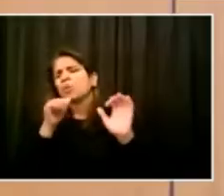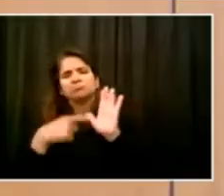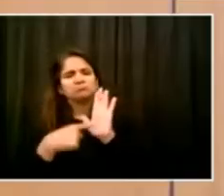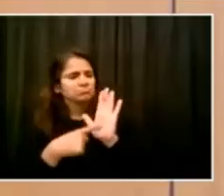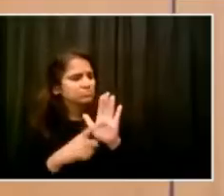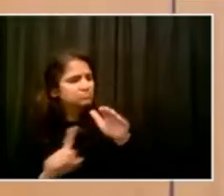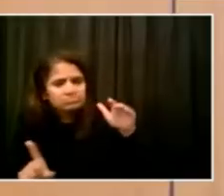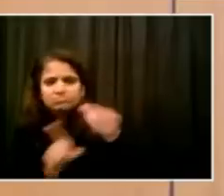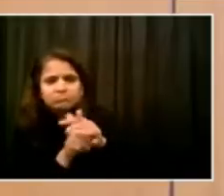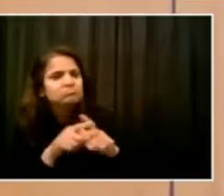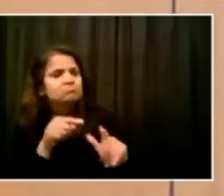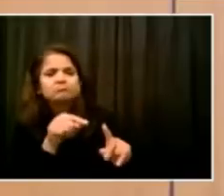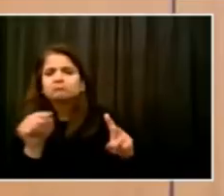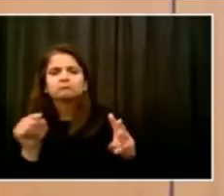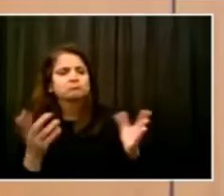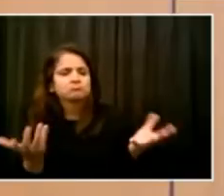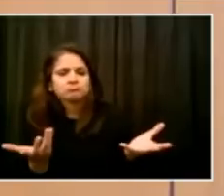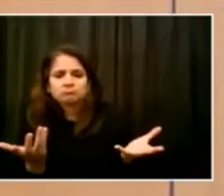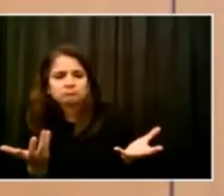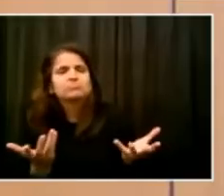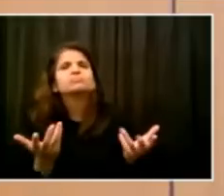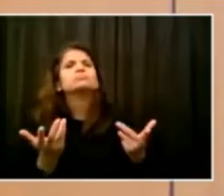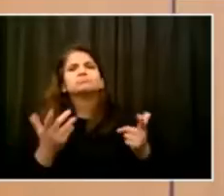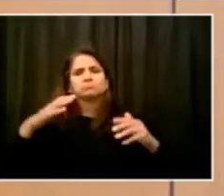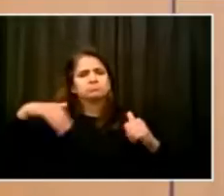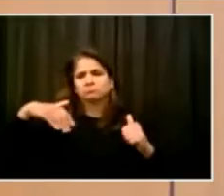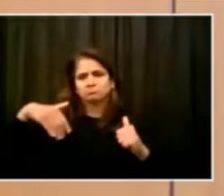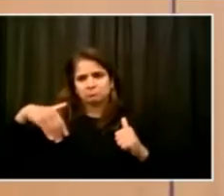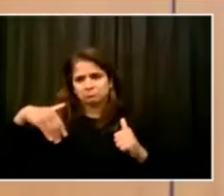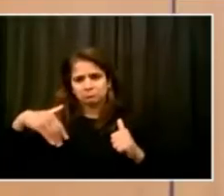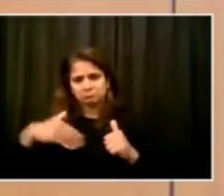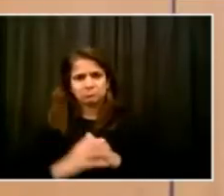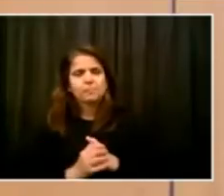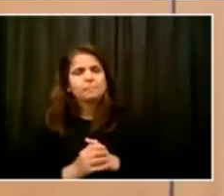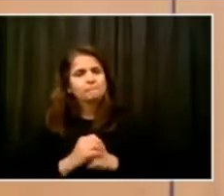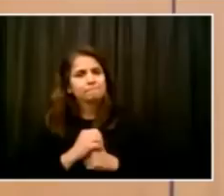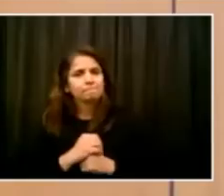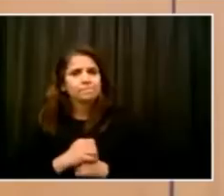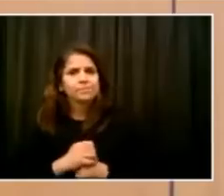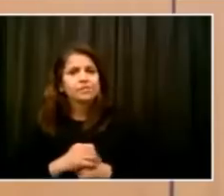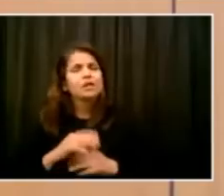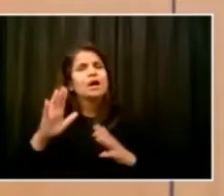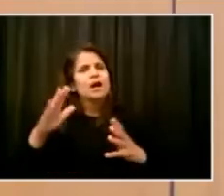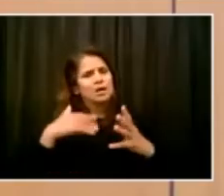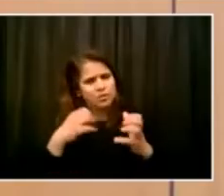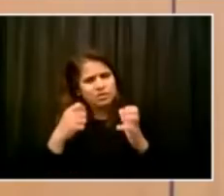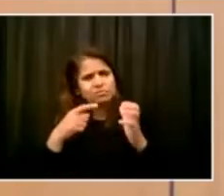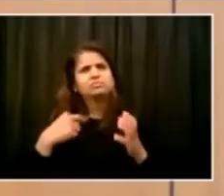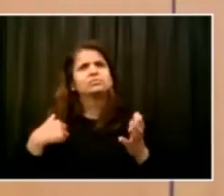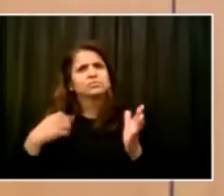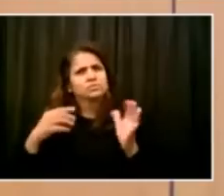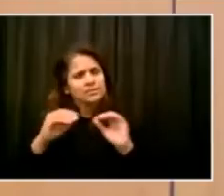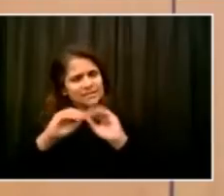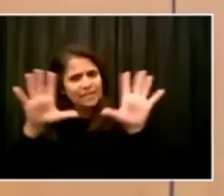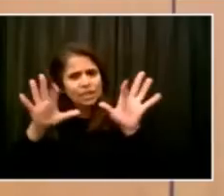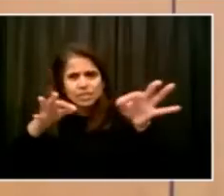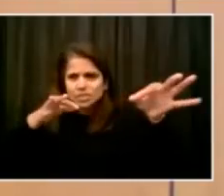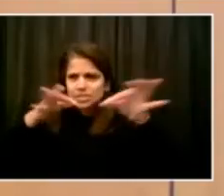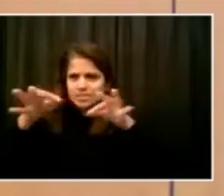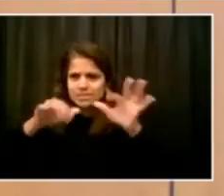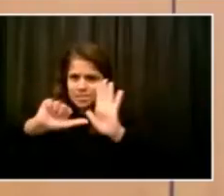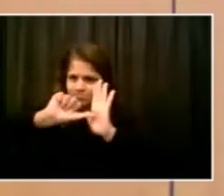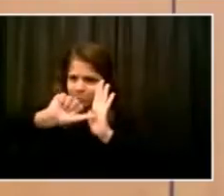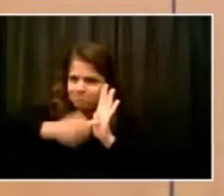connection. So, I want to make sure that the message comes across loud and clear